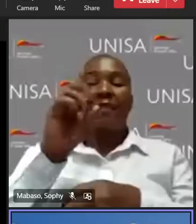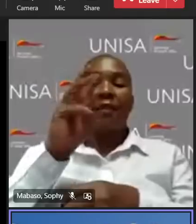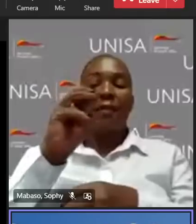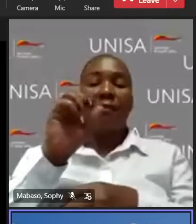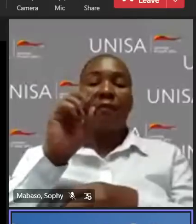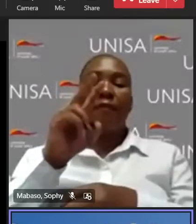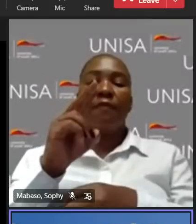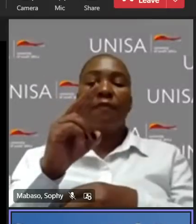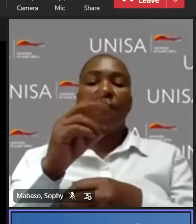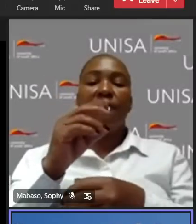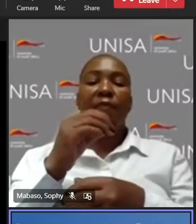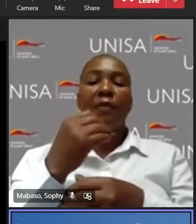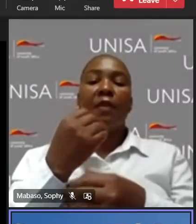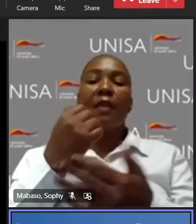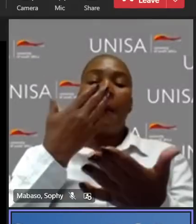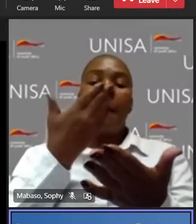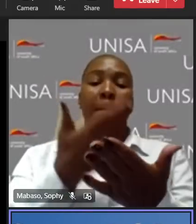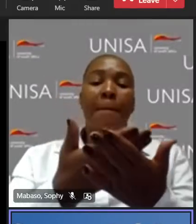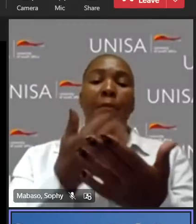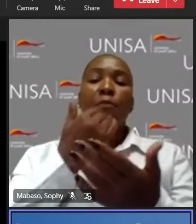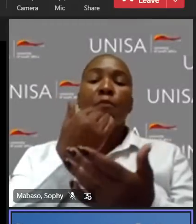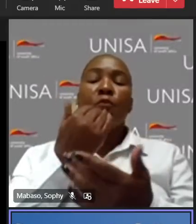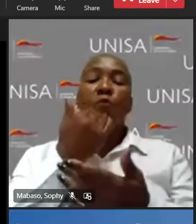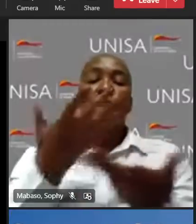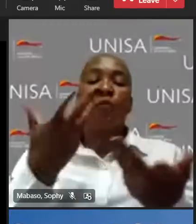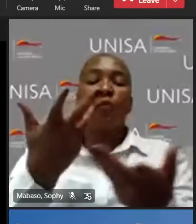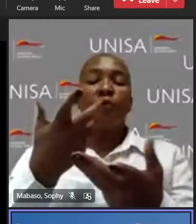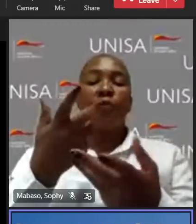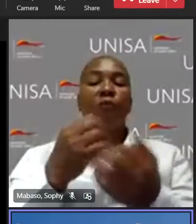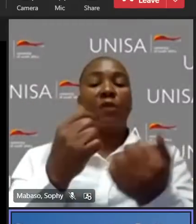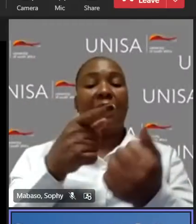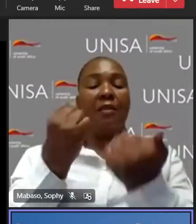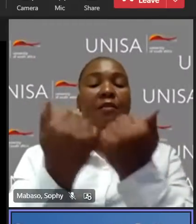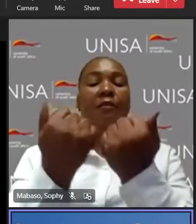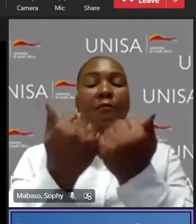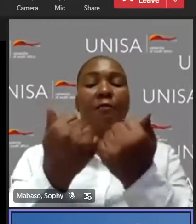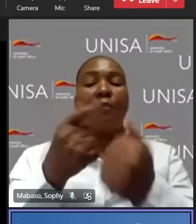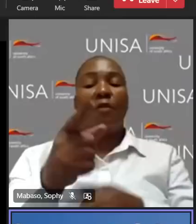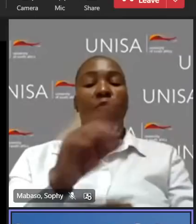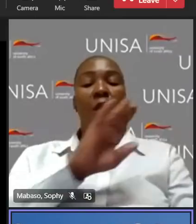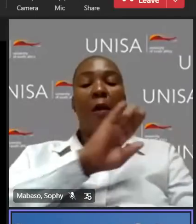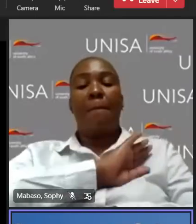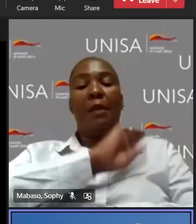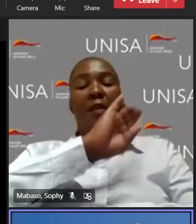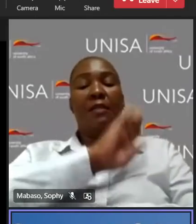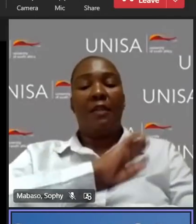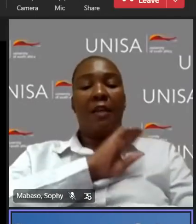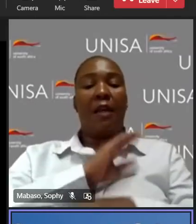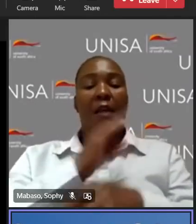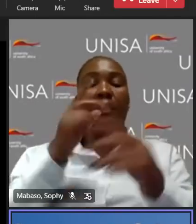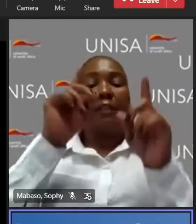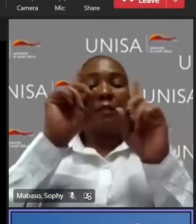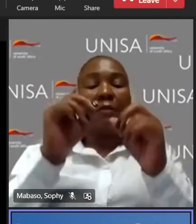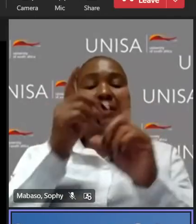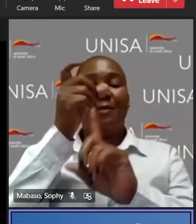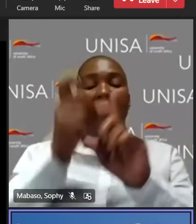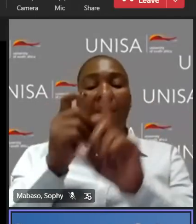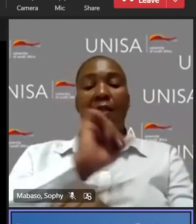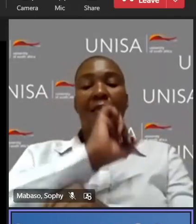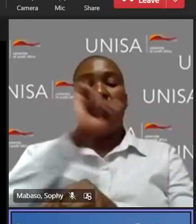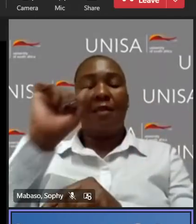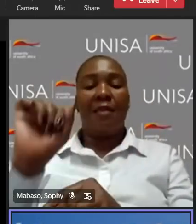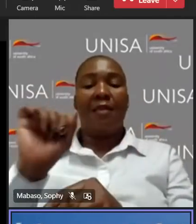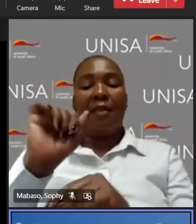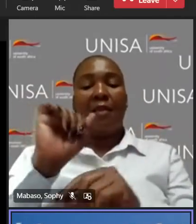can apply for the bursary? Those are military veterans and their dependents who wish to apply